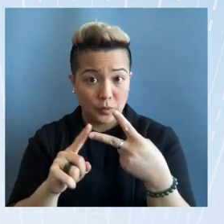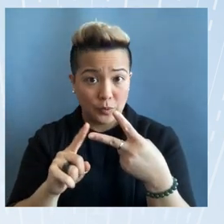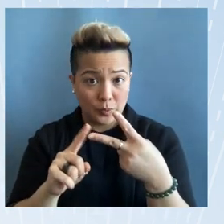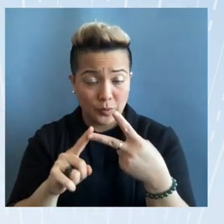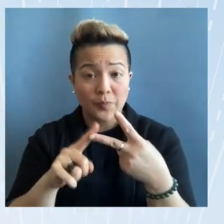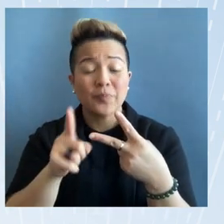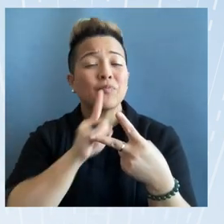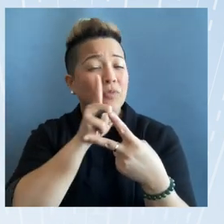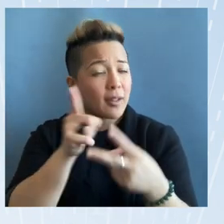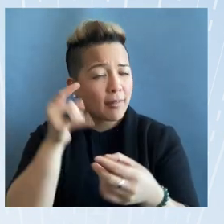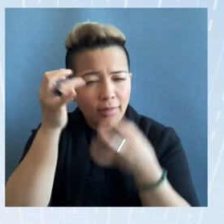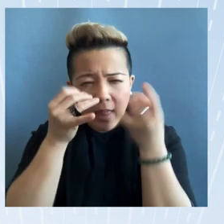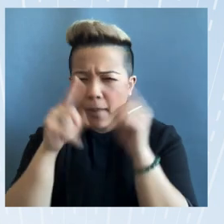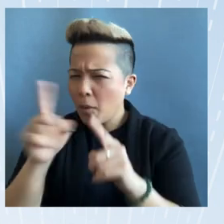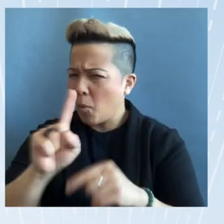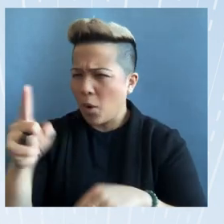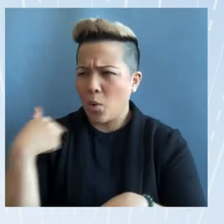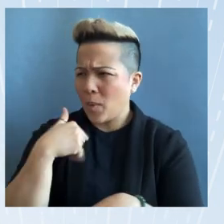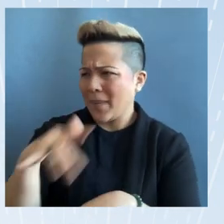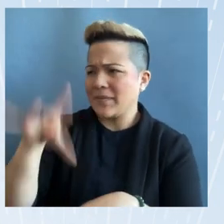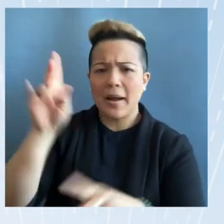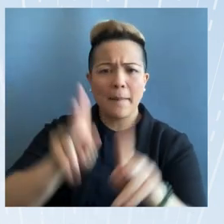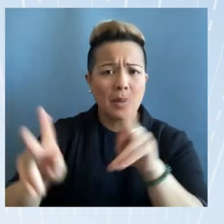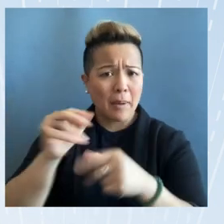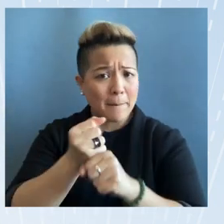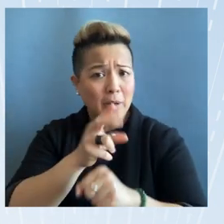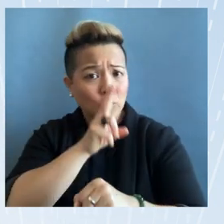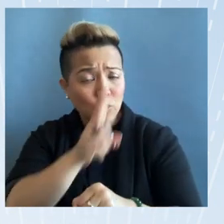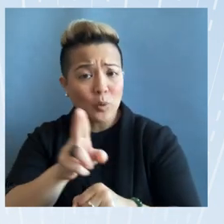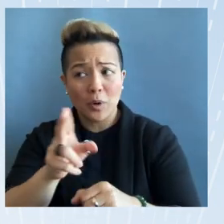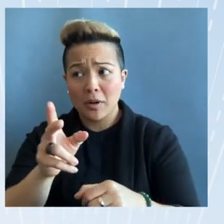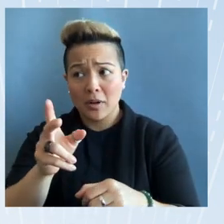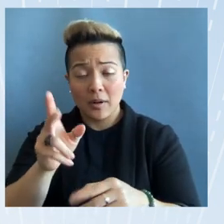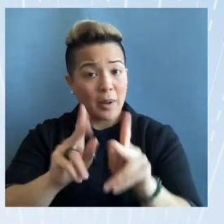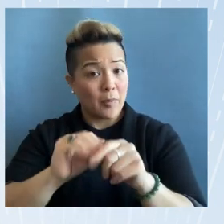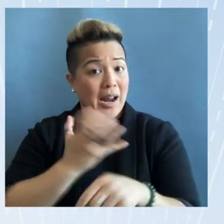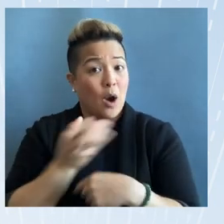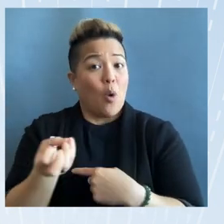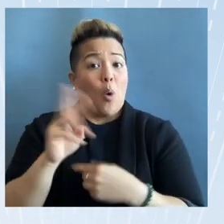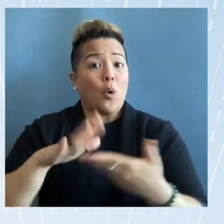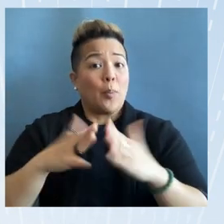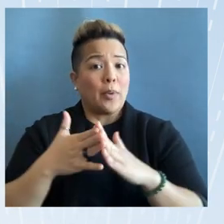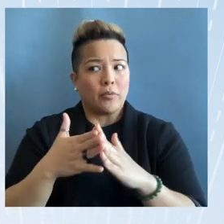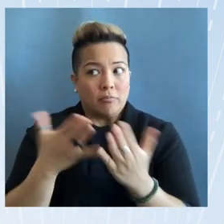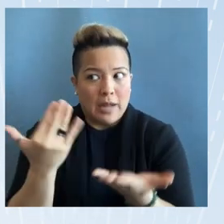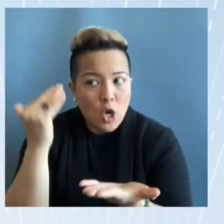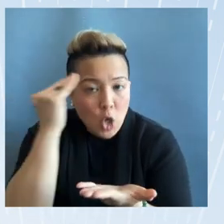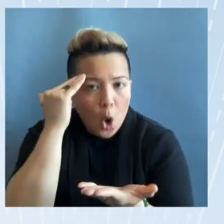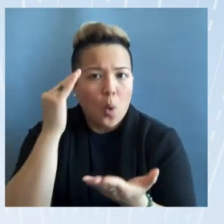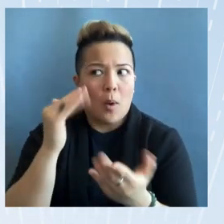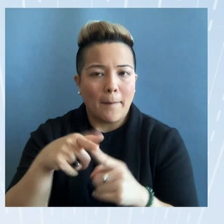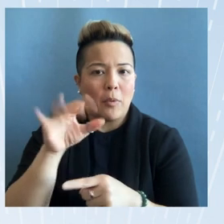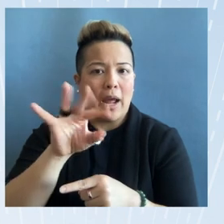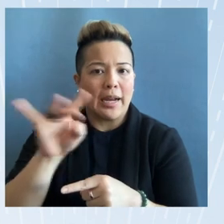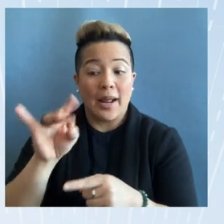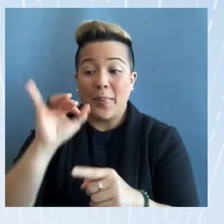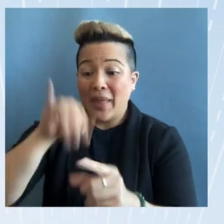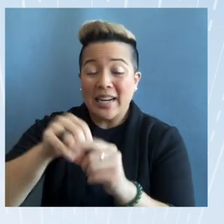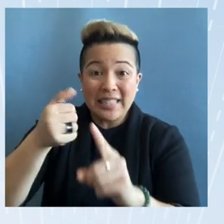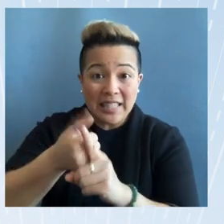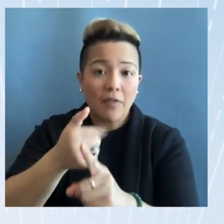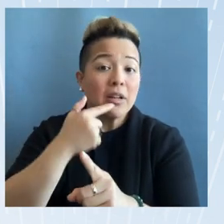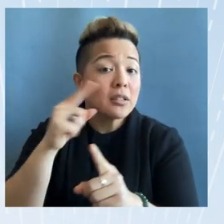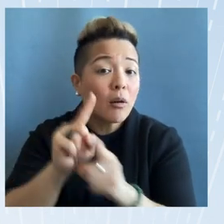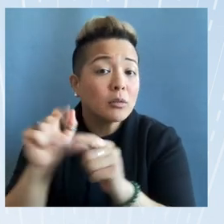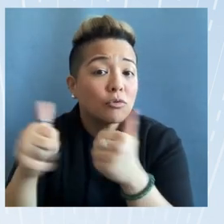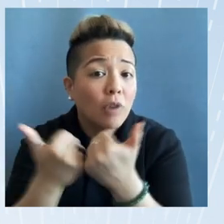really thinking about where we find people and making sure people in our own communities even know about 988, that in itself is also a challenge,